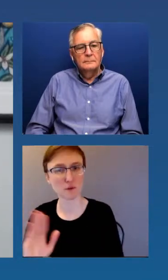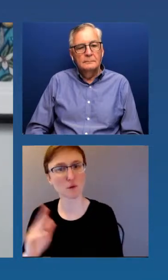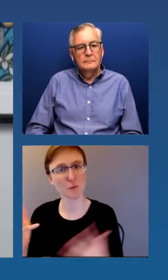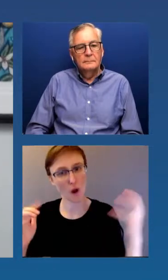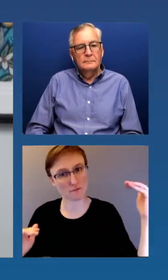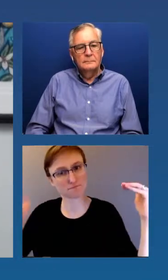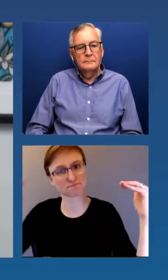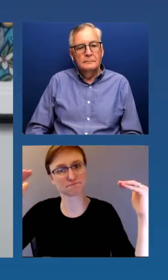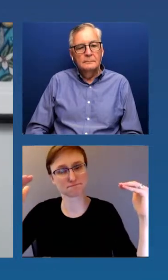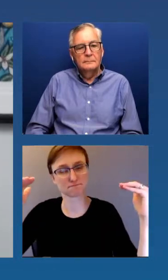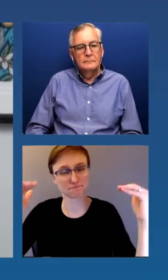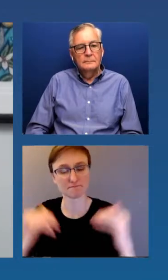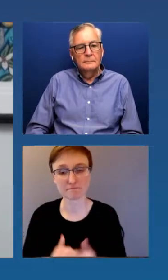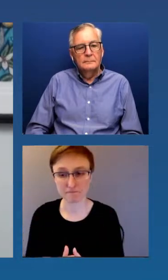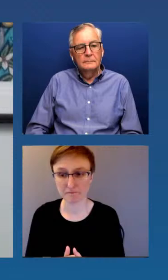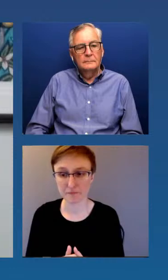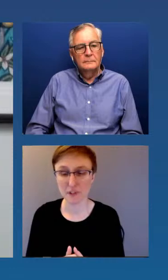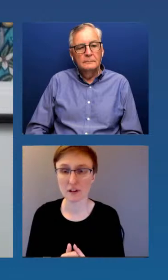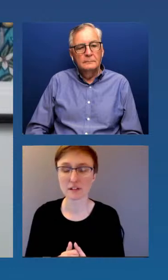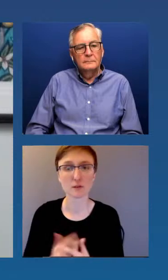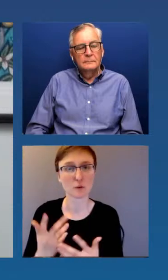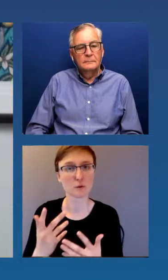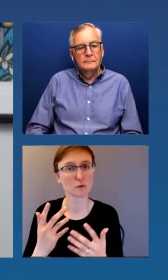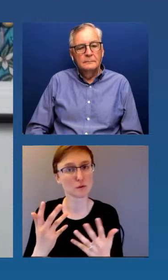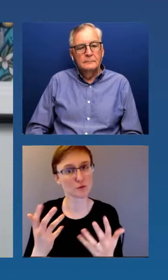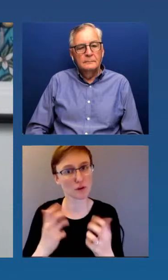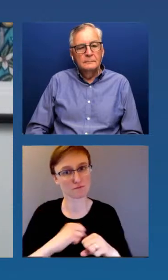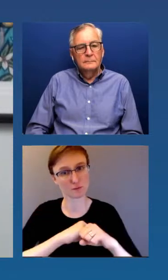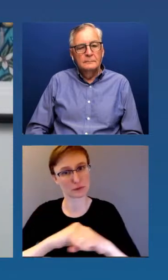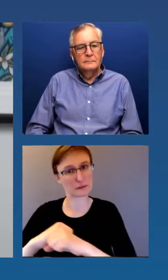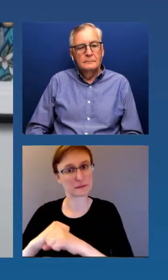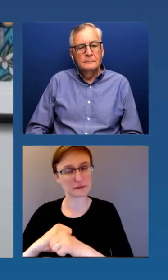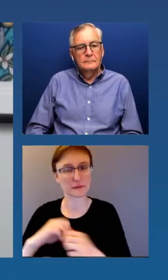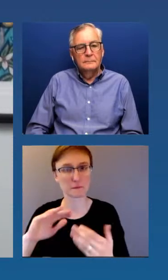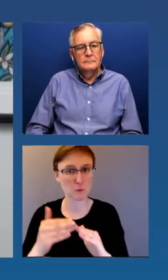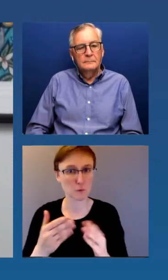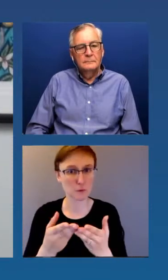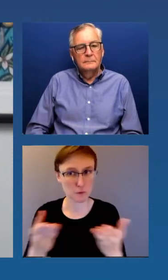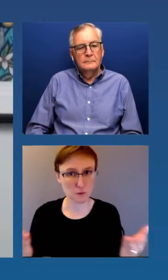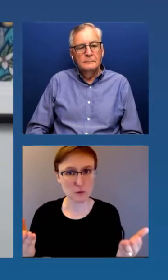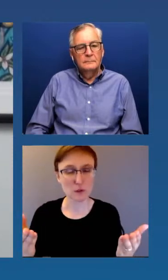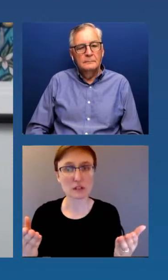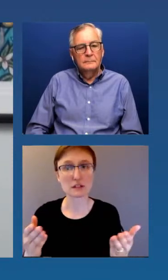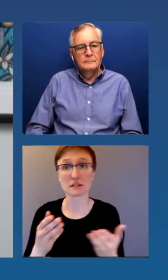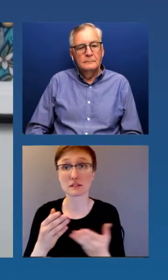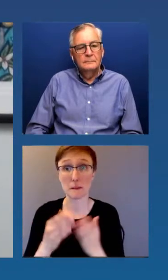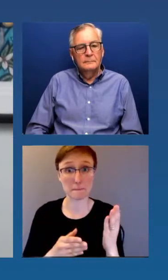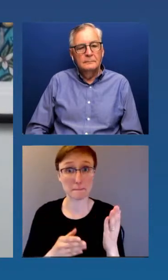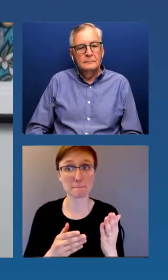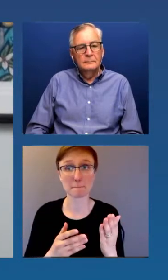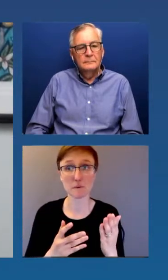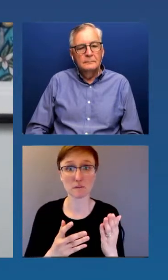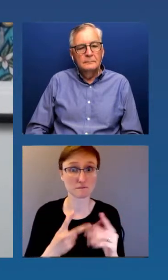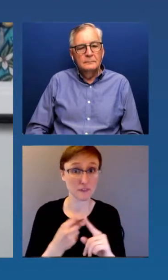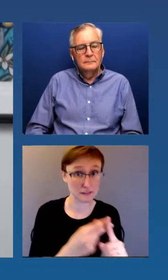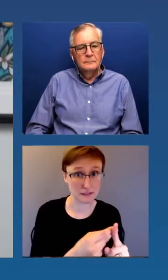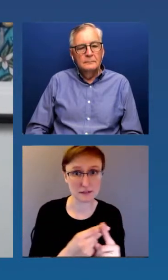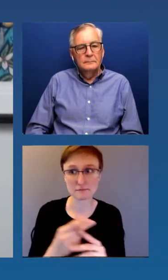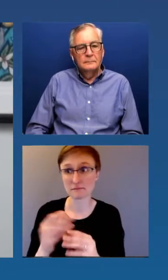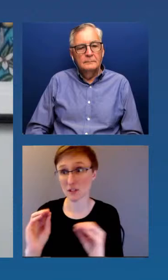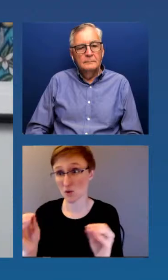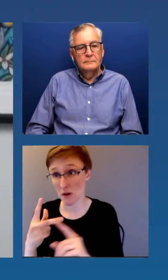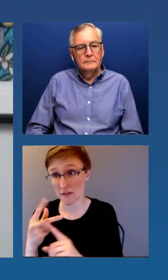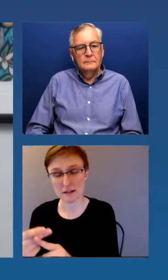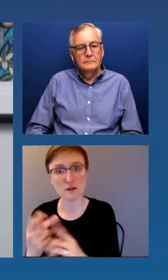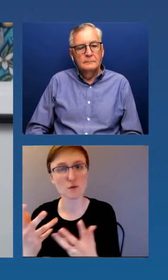the population because there could be more transmission. But that's the point